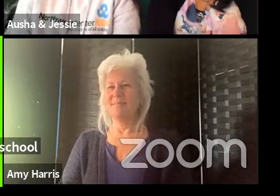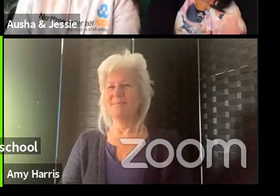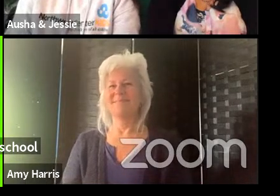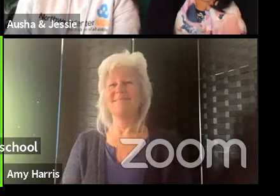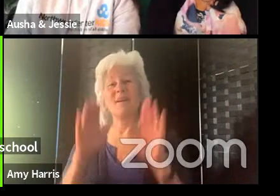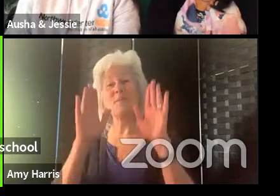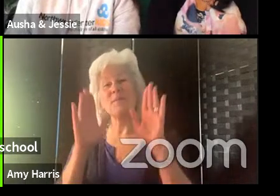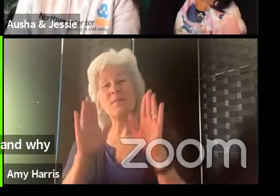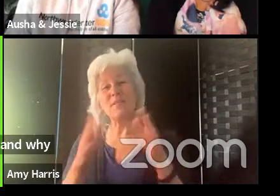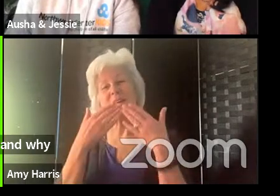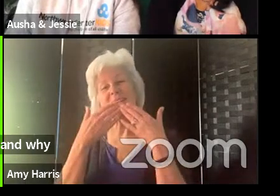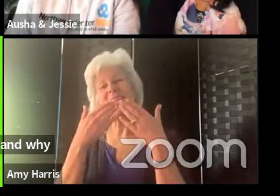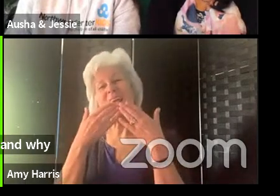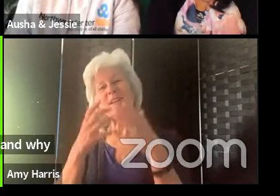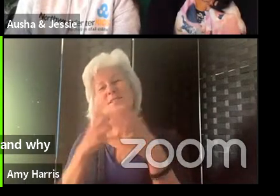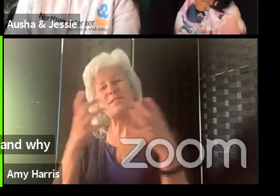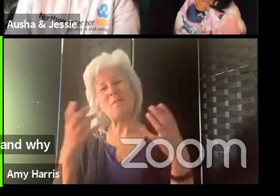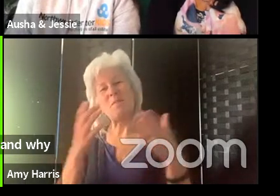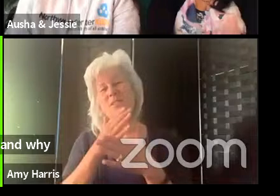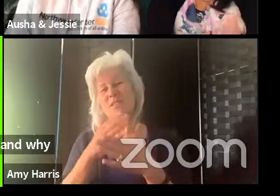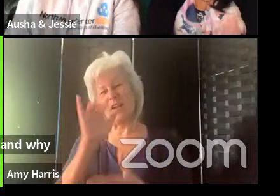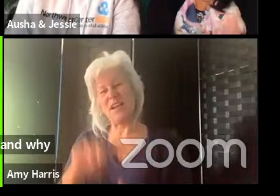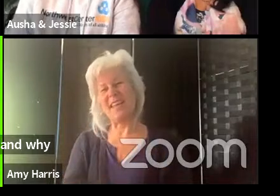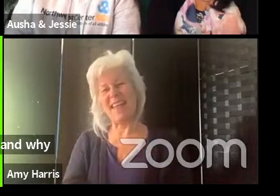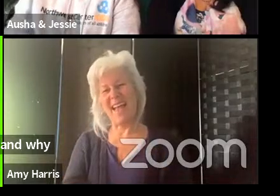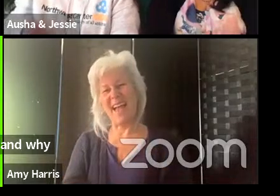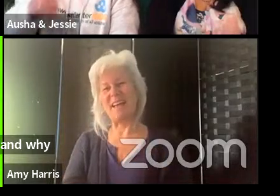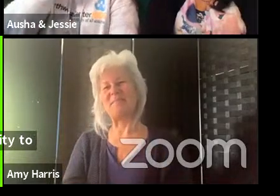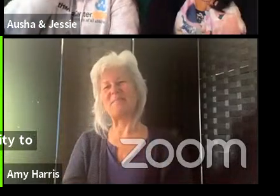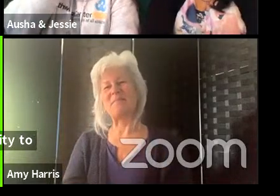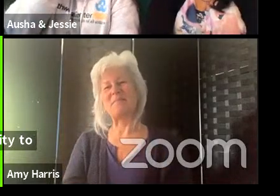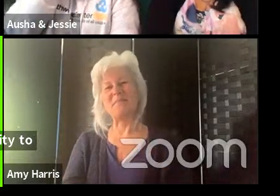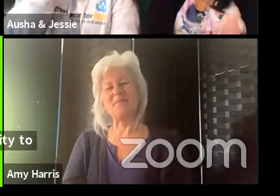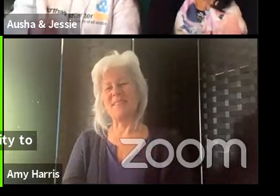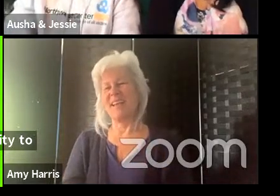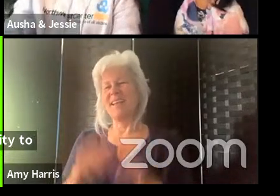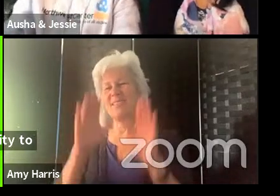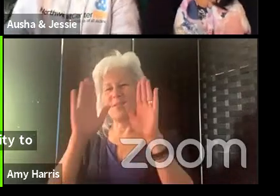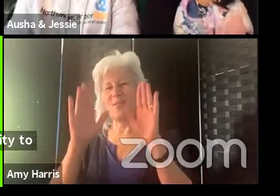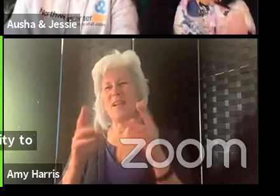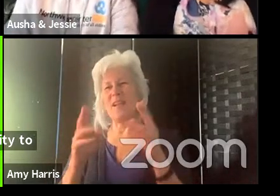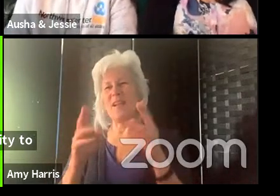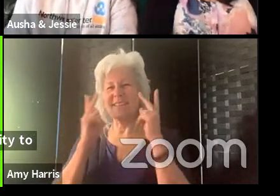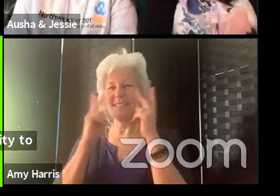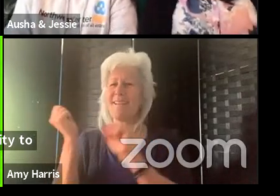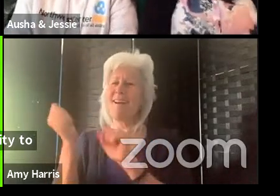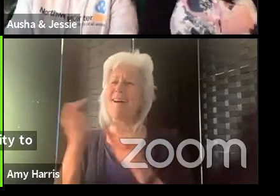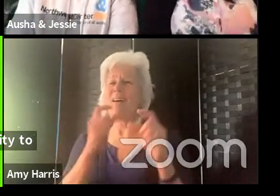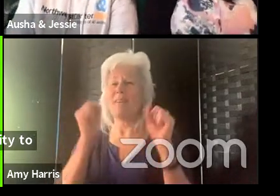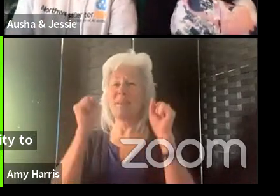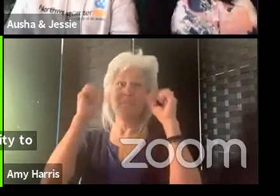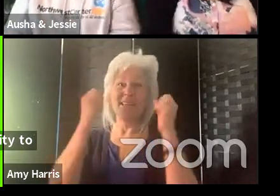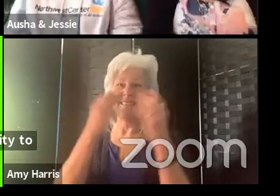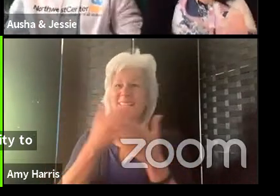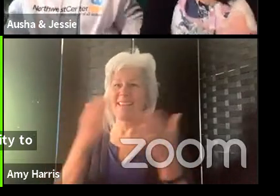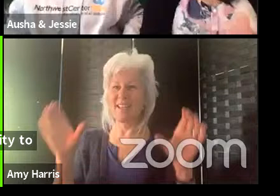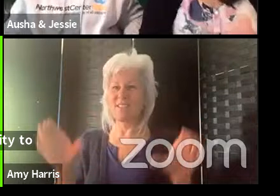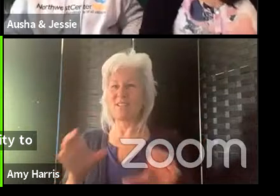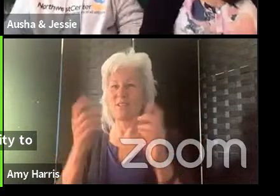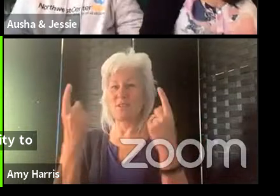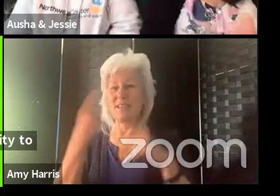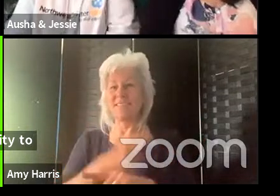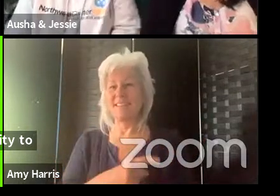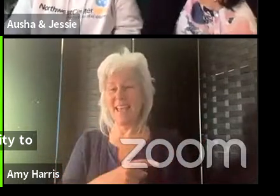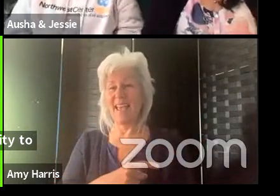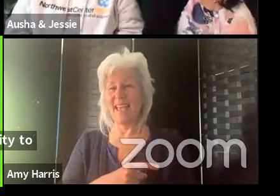Wonderful. Thank you so much for sharing, Jay. And it's so wonderful to see all the amazing things that you're doing today, in